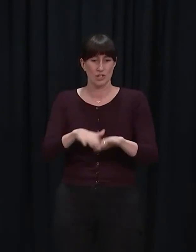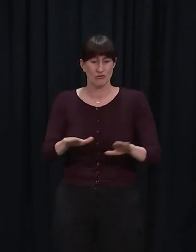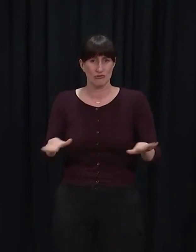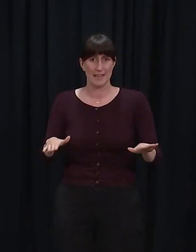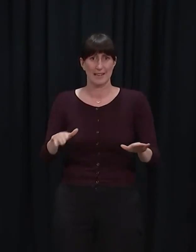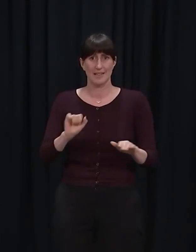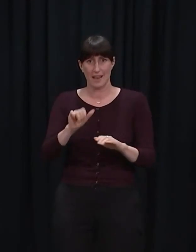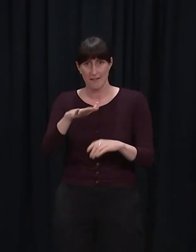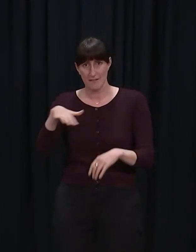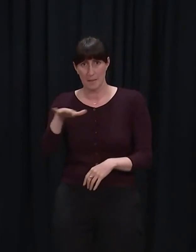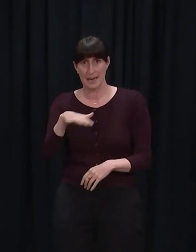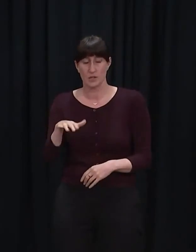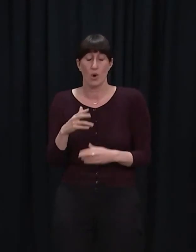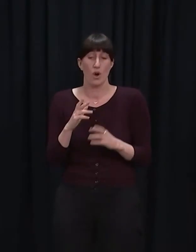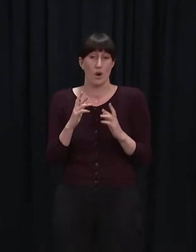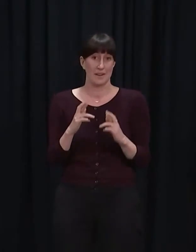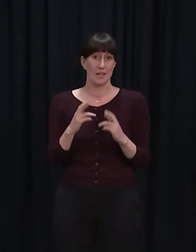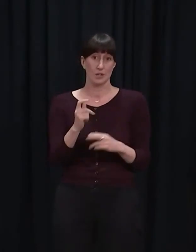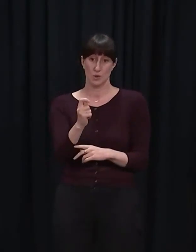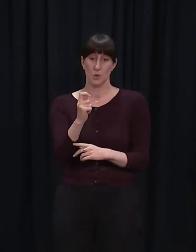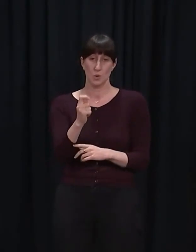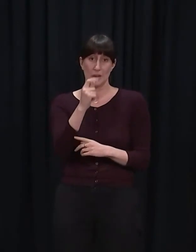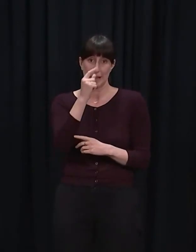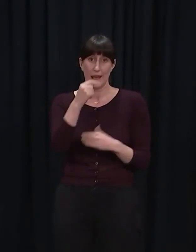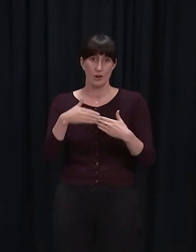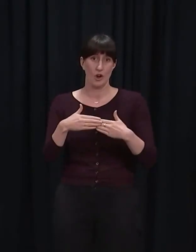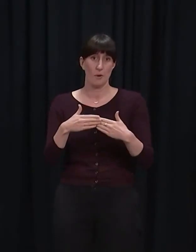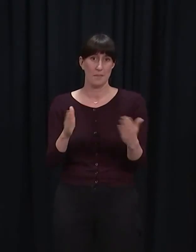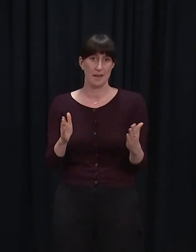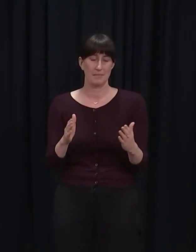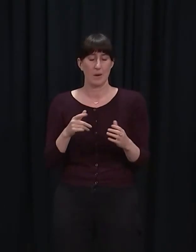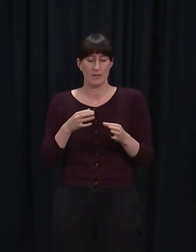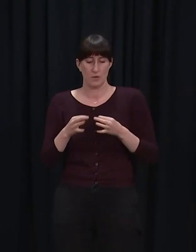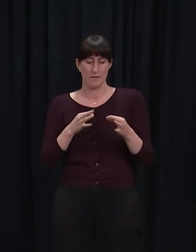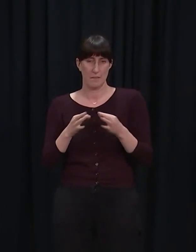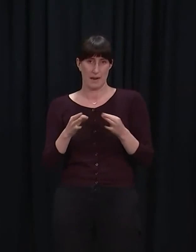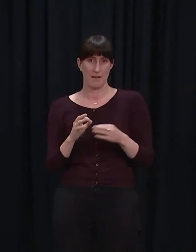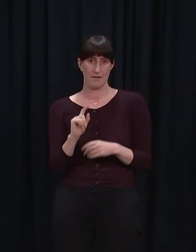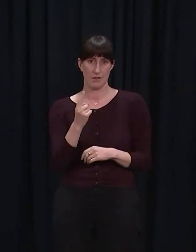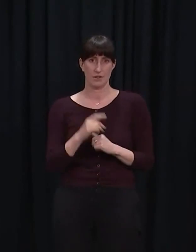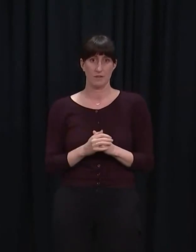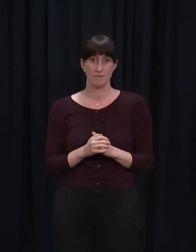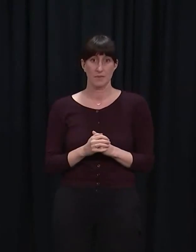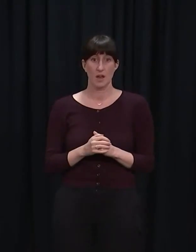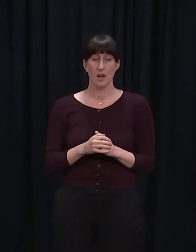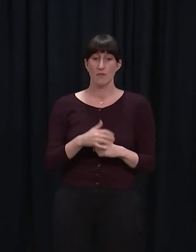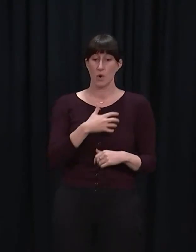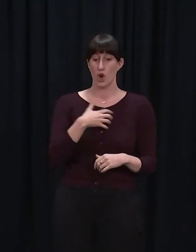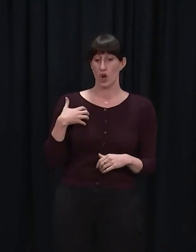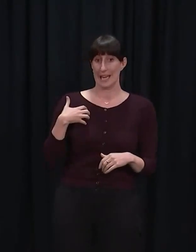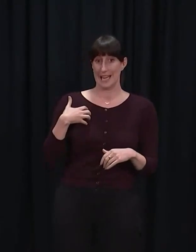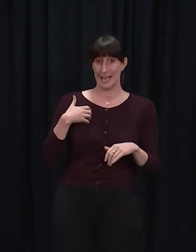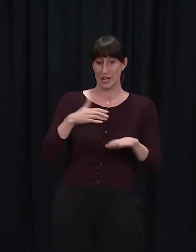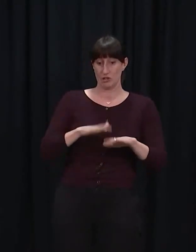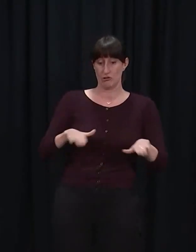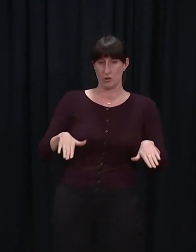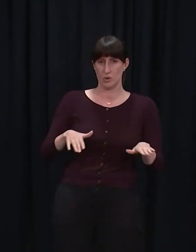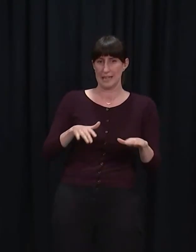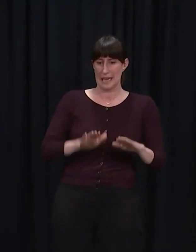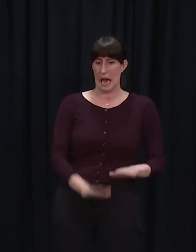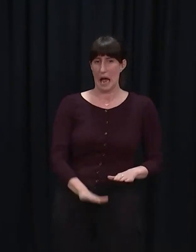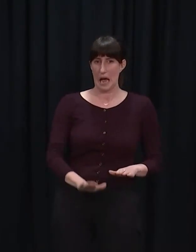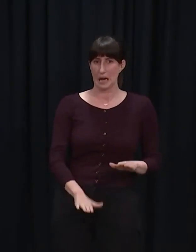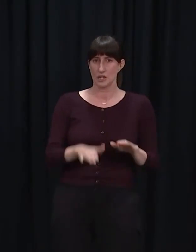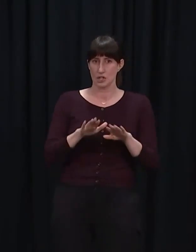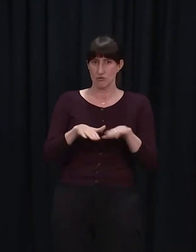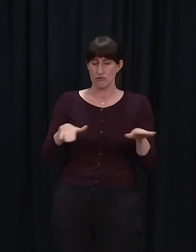work to map out a plan for how we can do that safely. In terms of early learning, we are also working with the sector on how we can